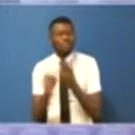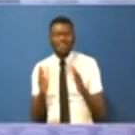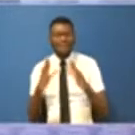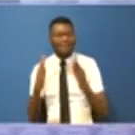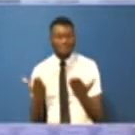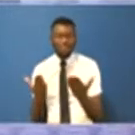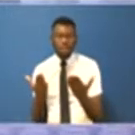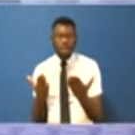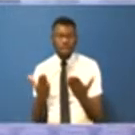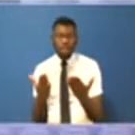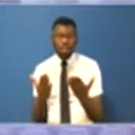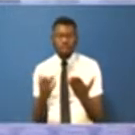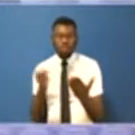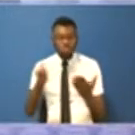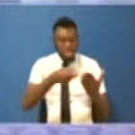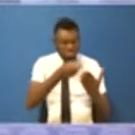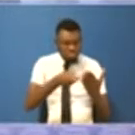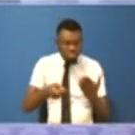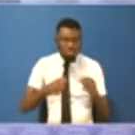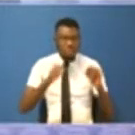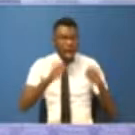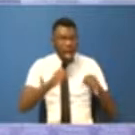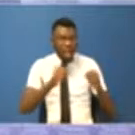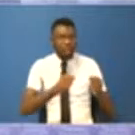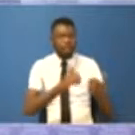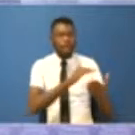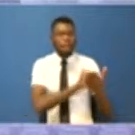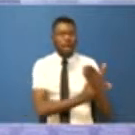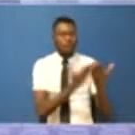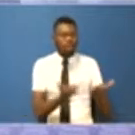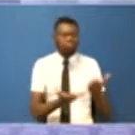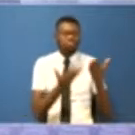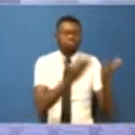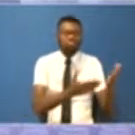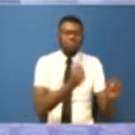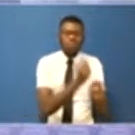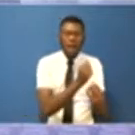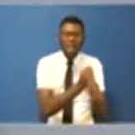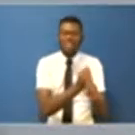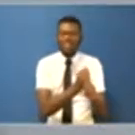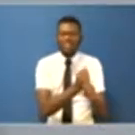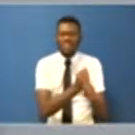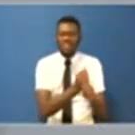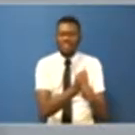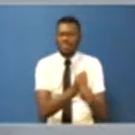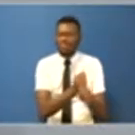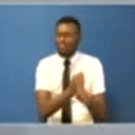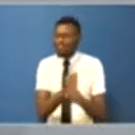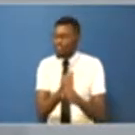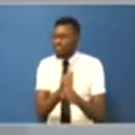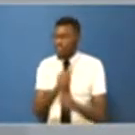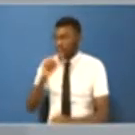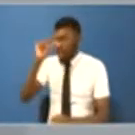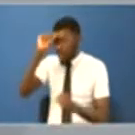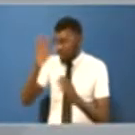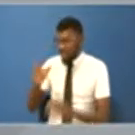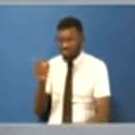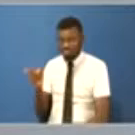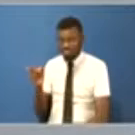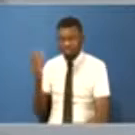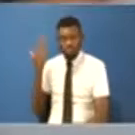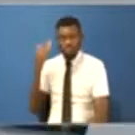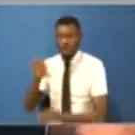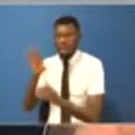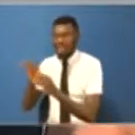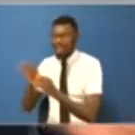done different aside from just signing that deed of transfer functions well first of all it starts from the governor that was elected